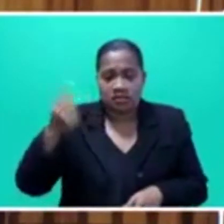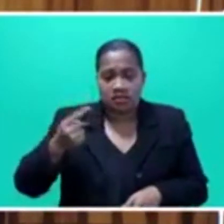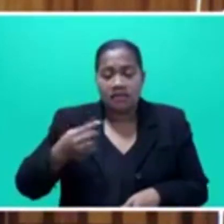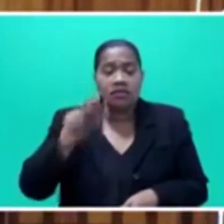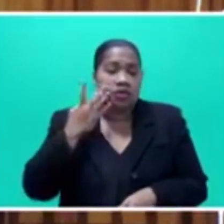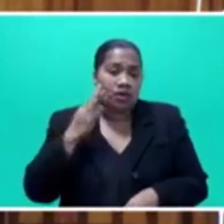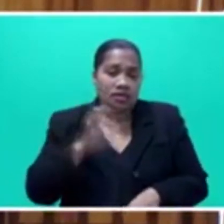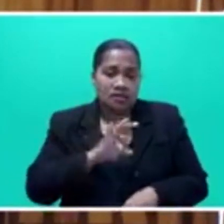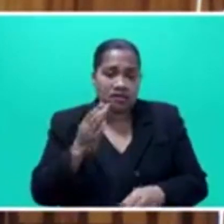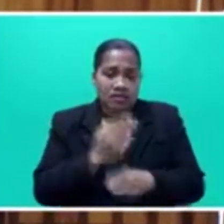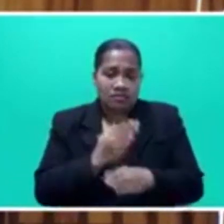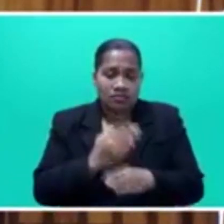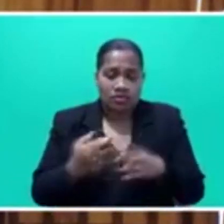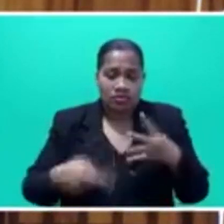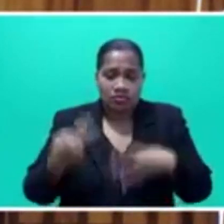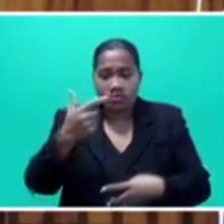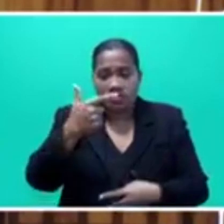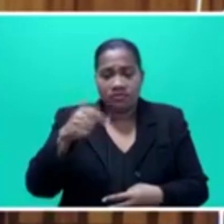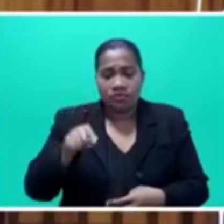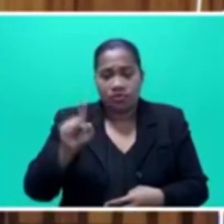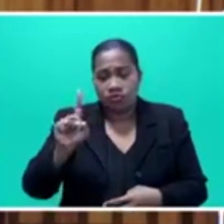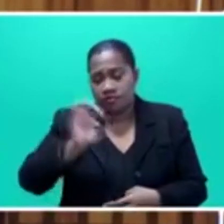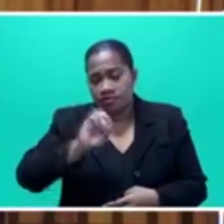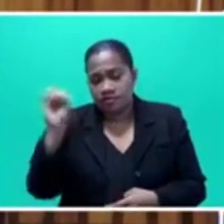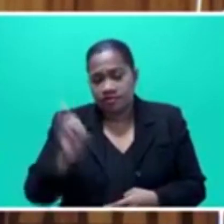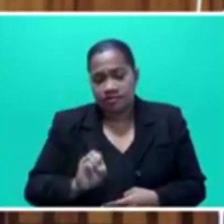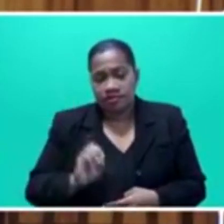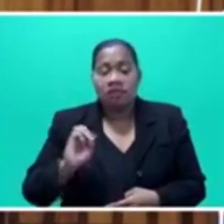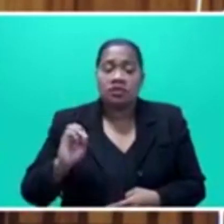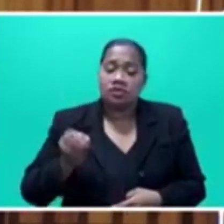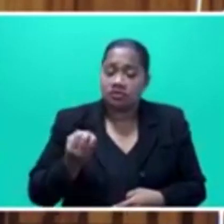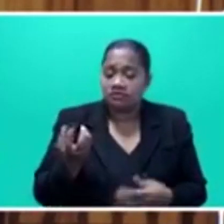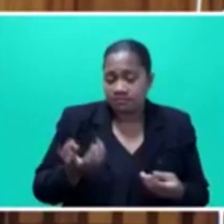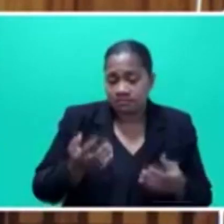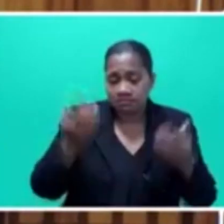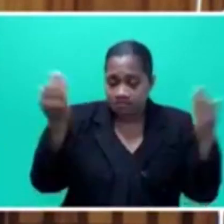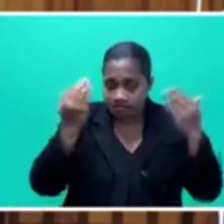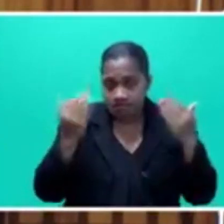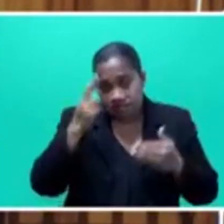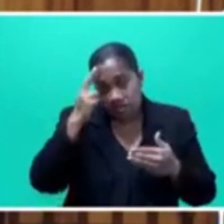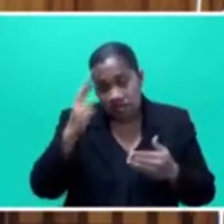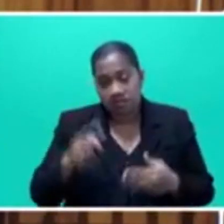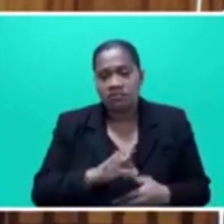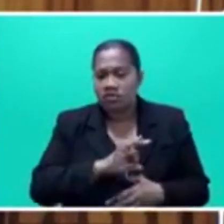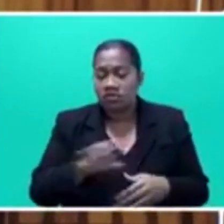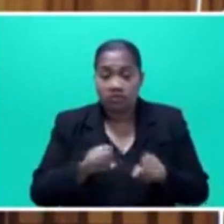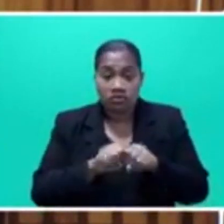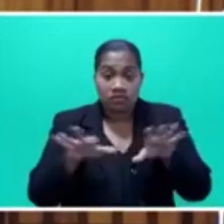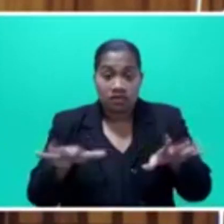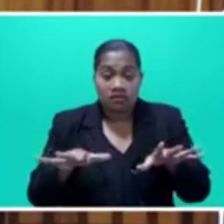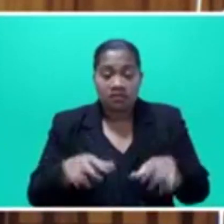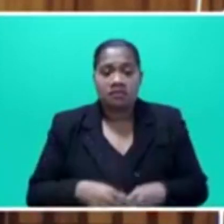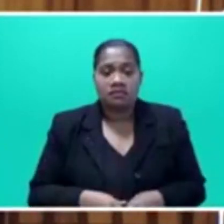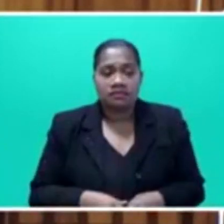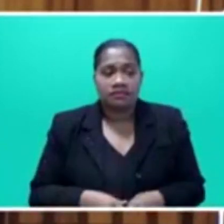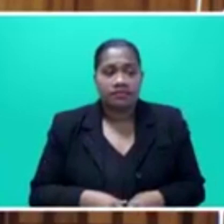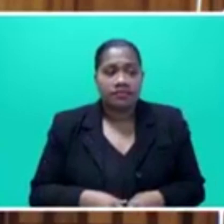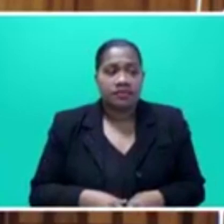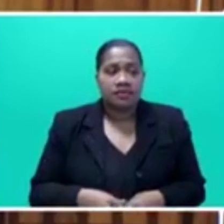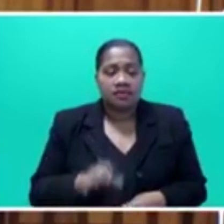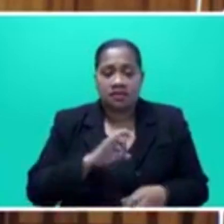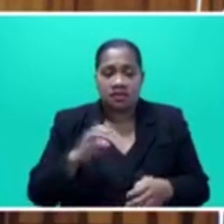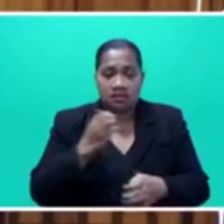was 7.1%. So obviously, Mr. Speaker, sir, it was not for the pandemic the unemployment rate could have improved even